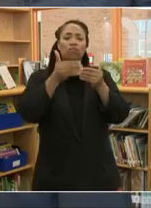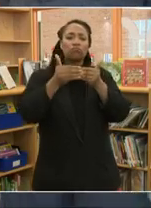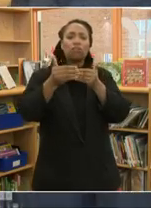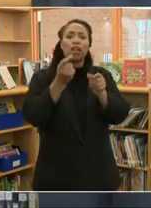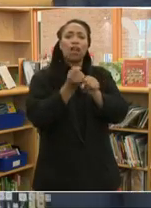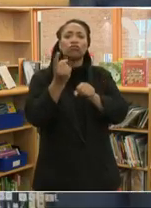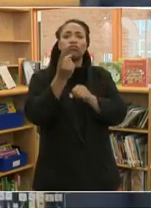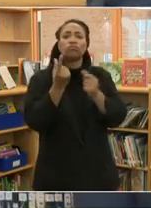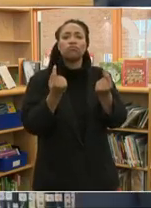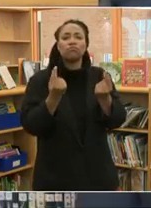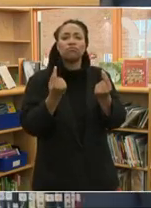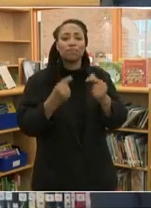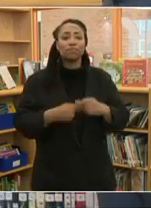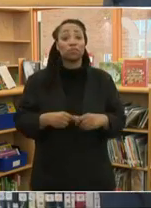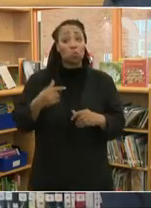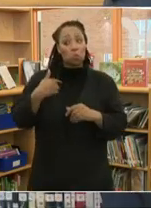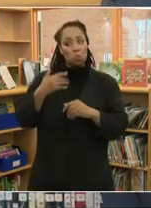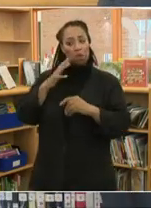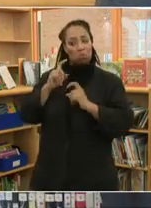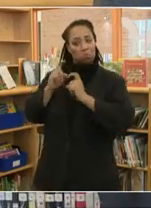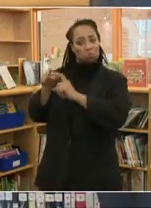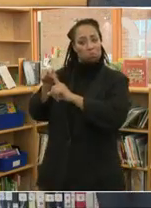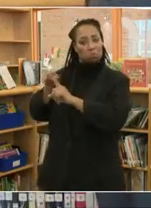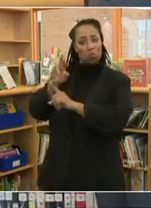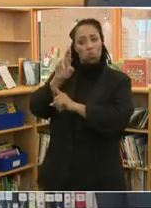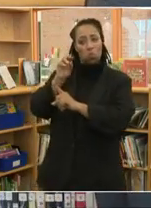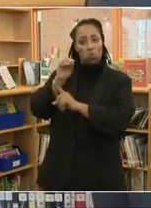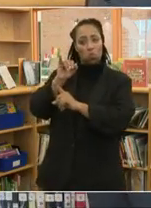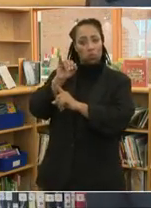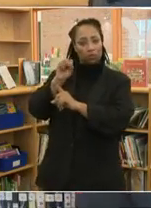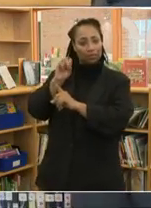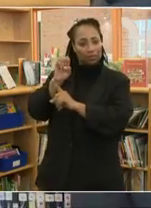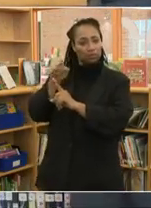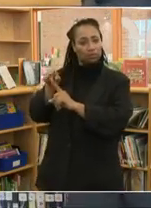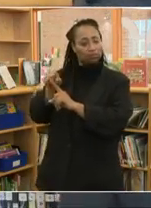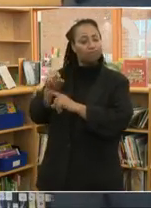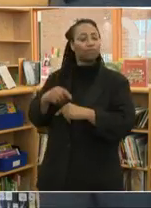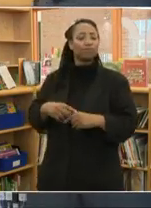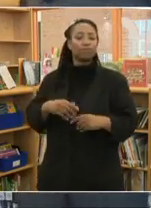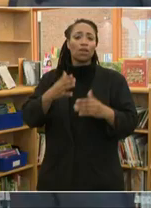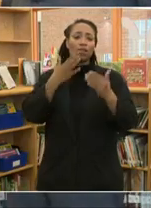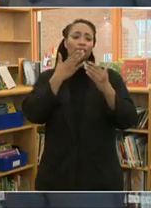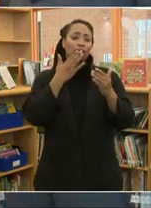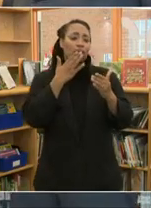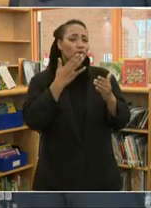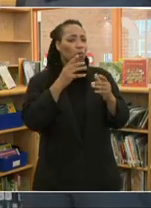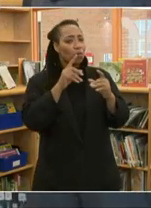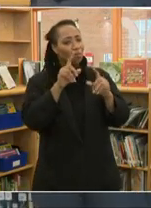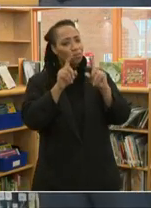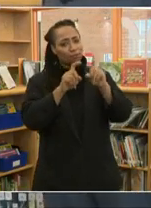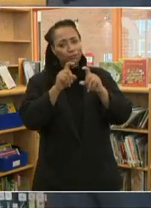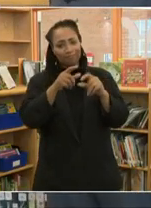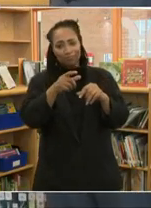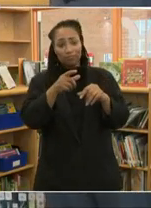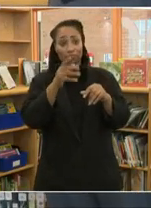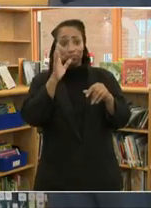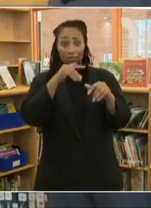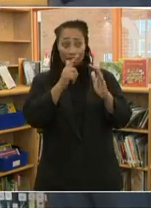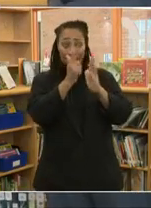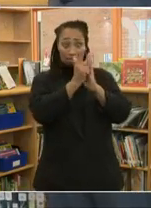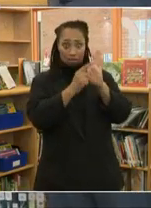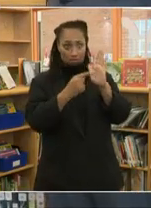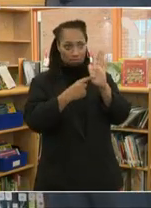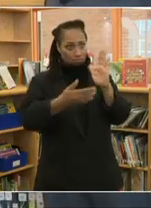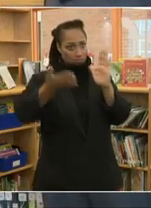Rios. Thank you so much for that question. So we were established by legislation in 2016. We were populated as a commission